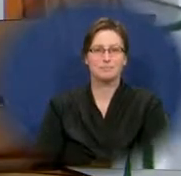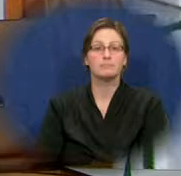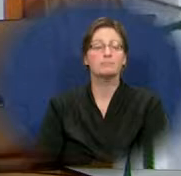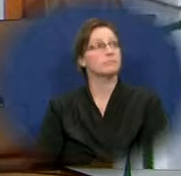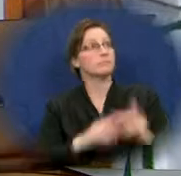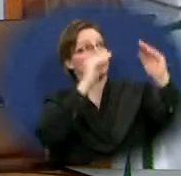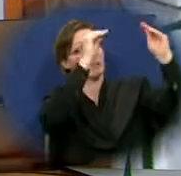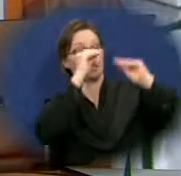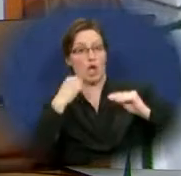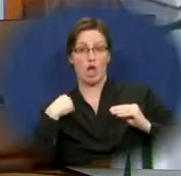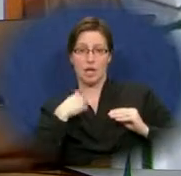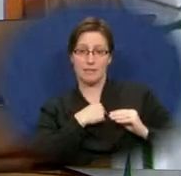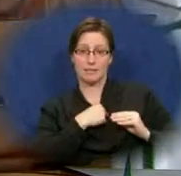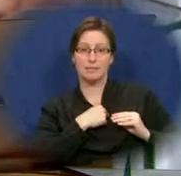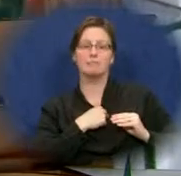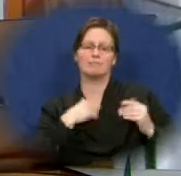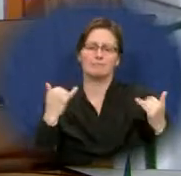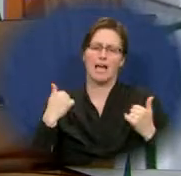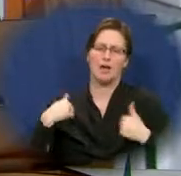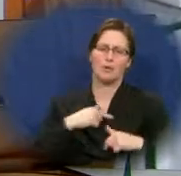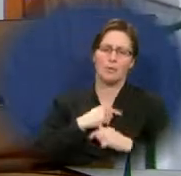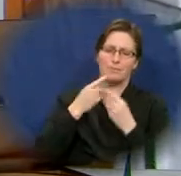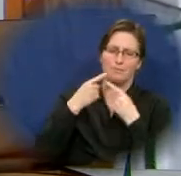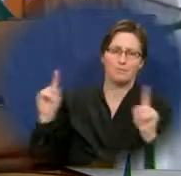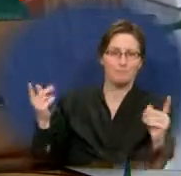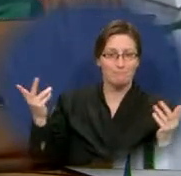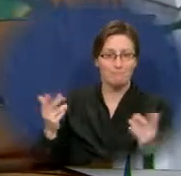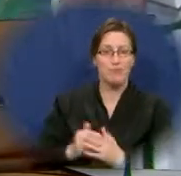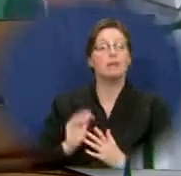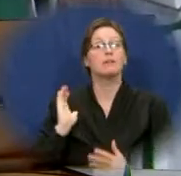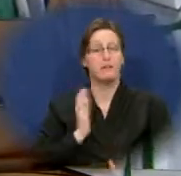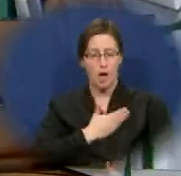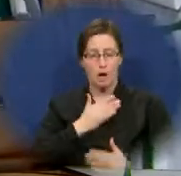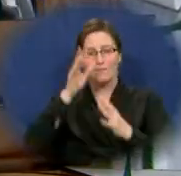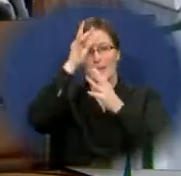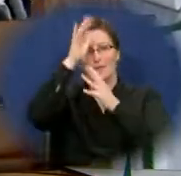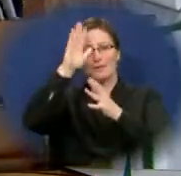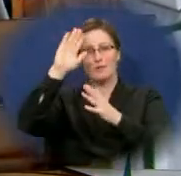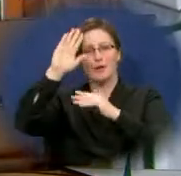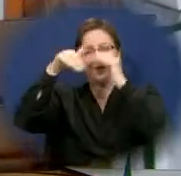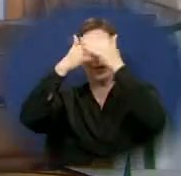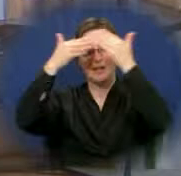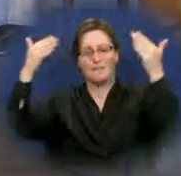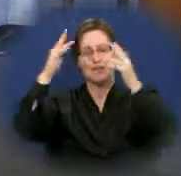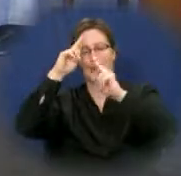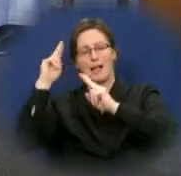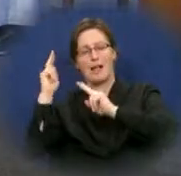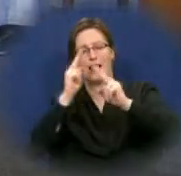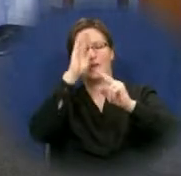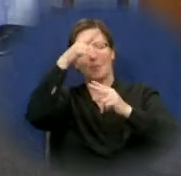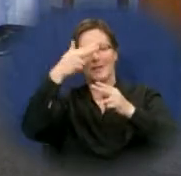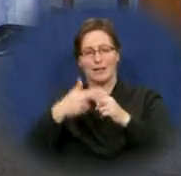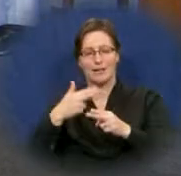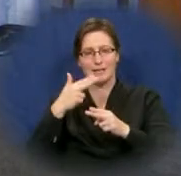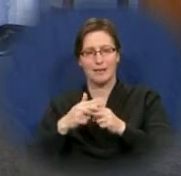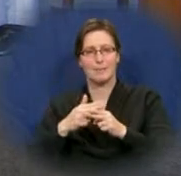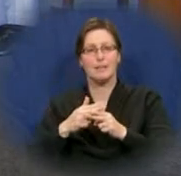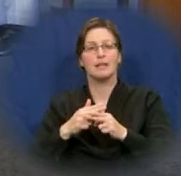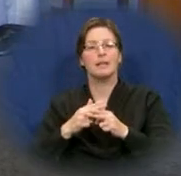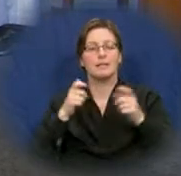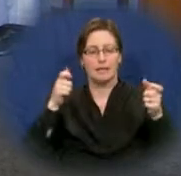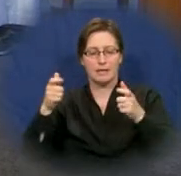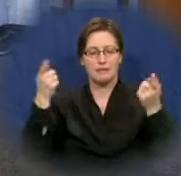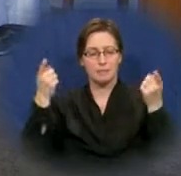At our Savior's command, informed by divine teaching, we dare to say, Our Father, who art in heaven, hallowed be thy